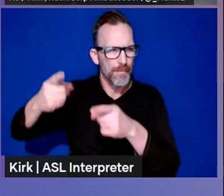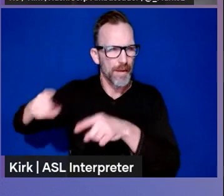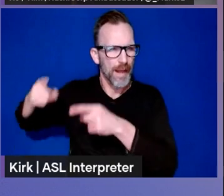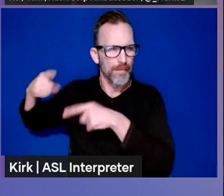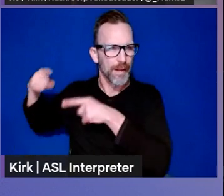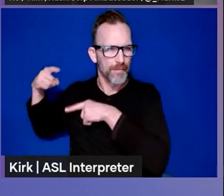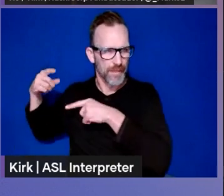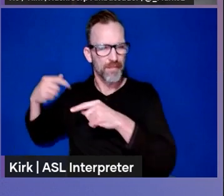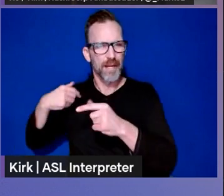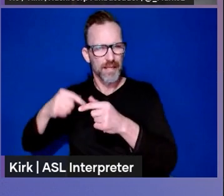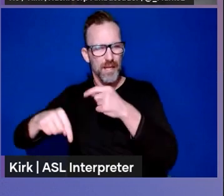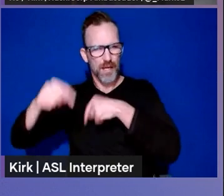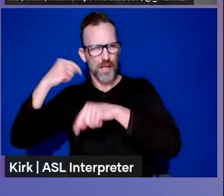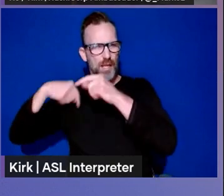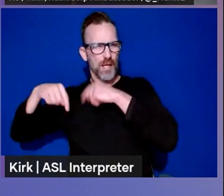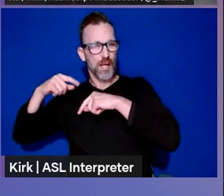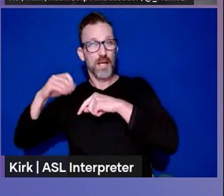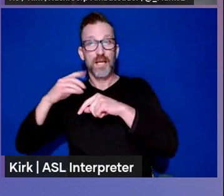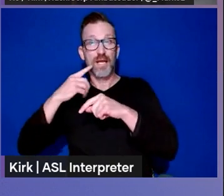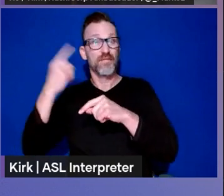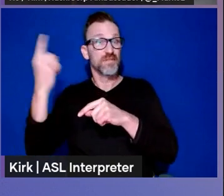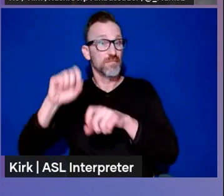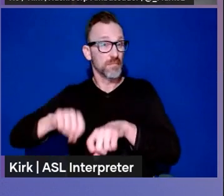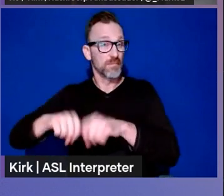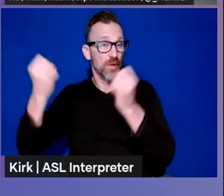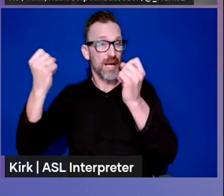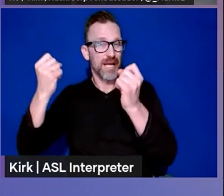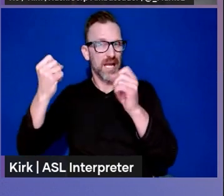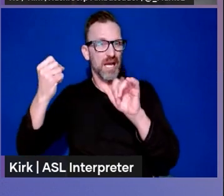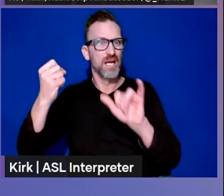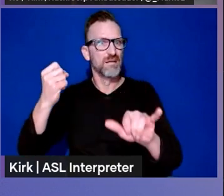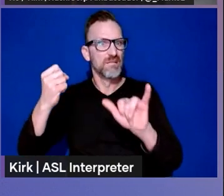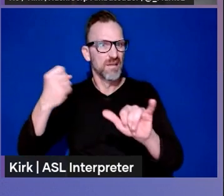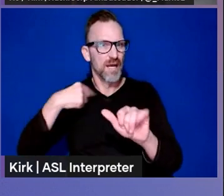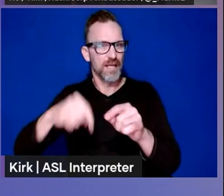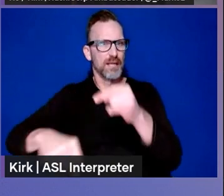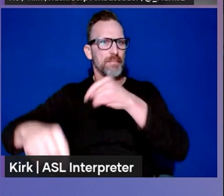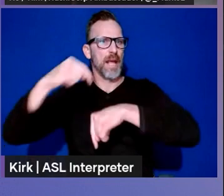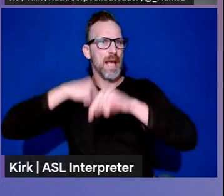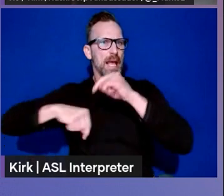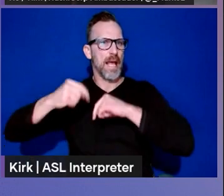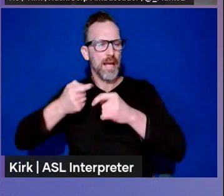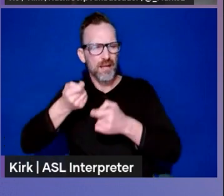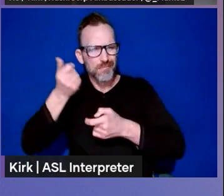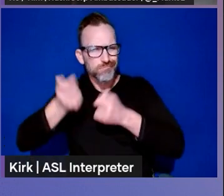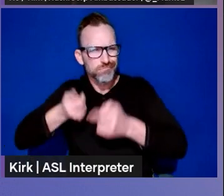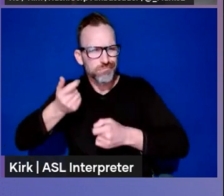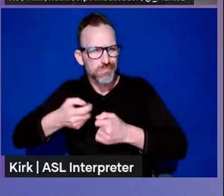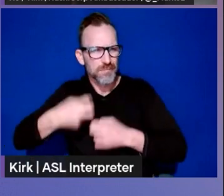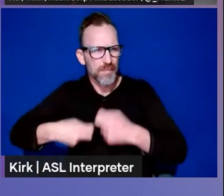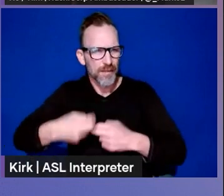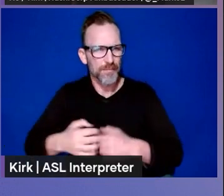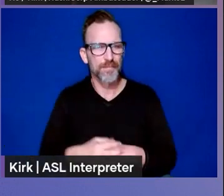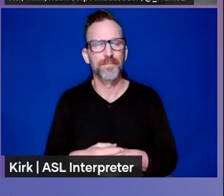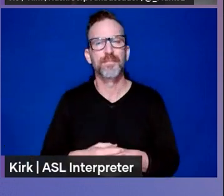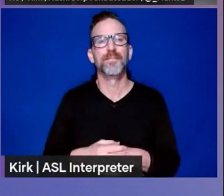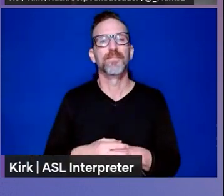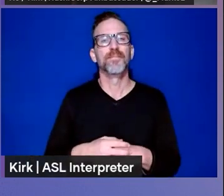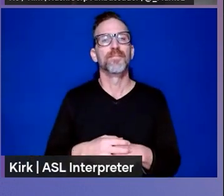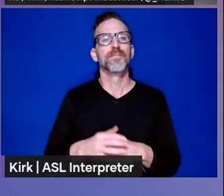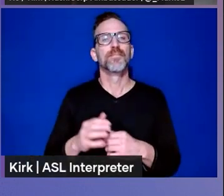something would break with me releasing a new one, I can actually go back and debug it. And